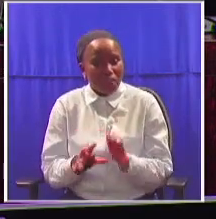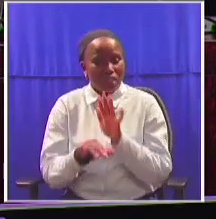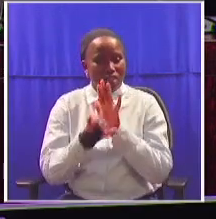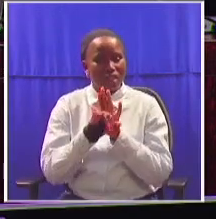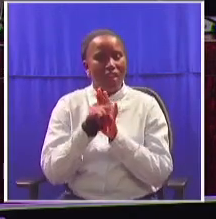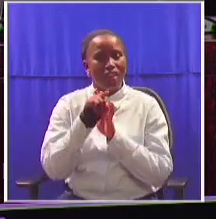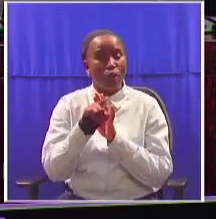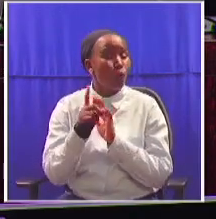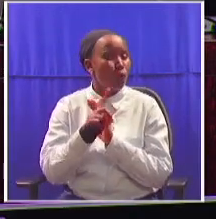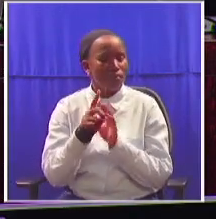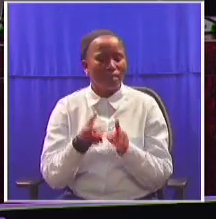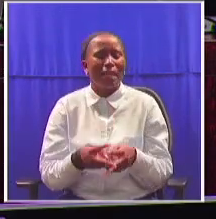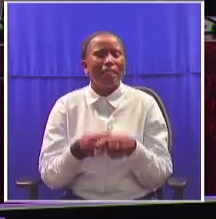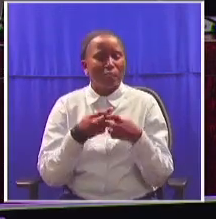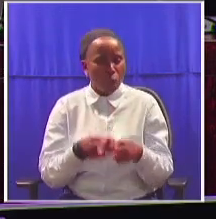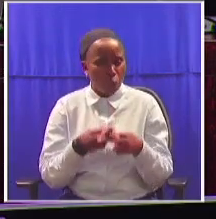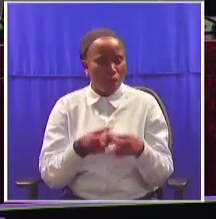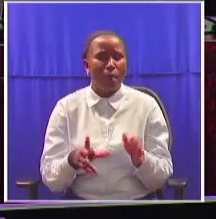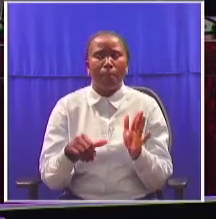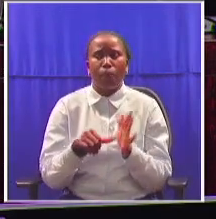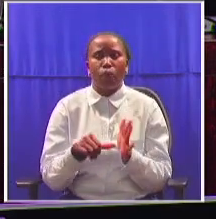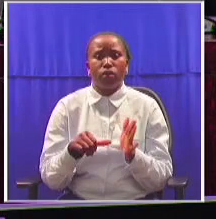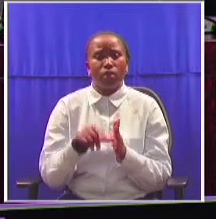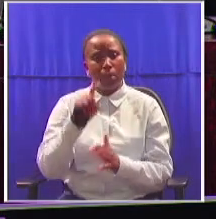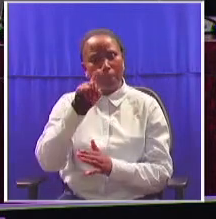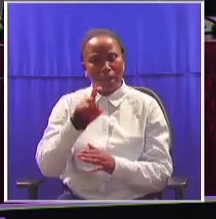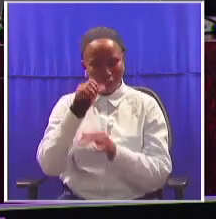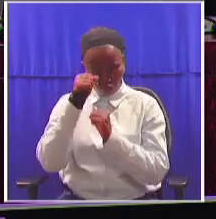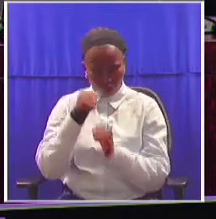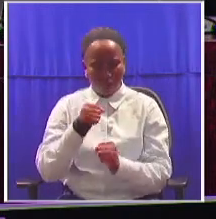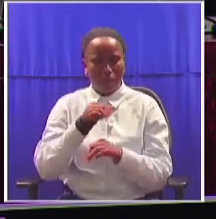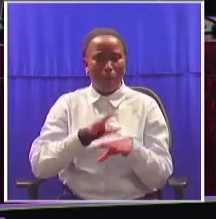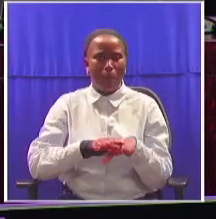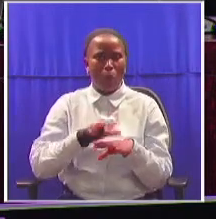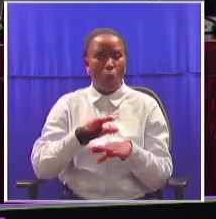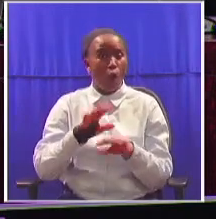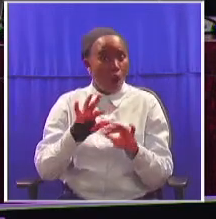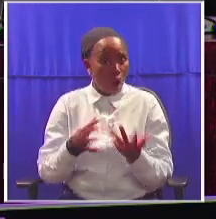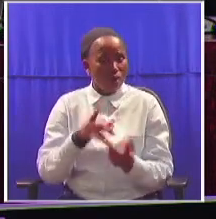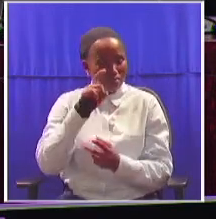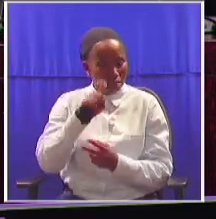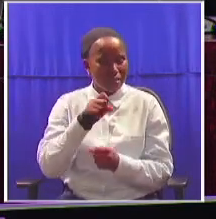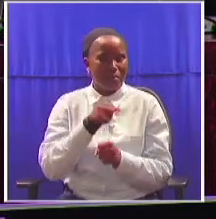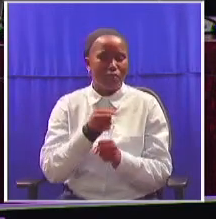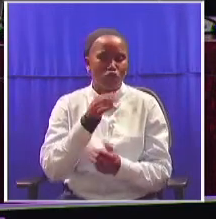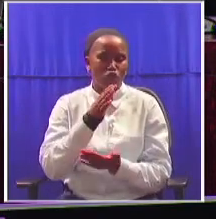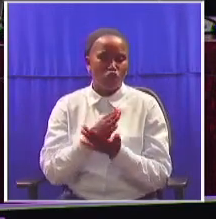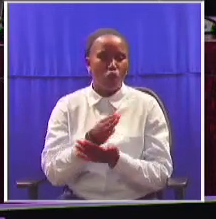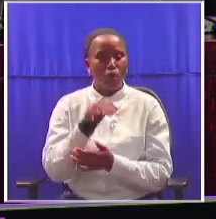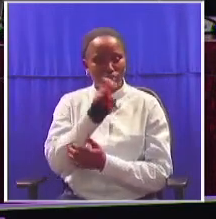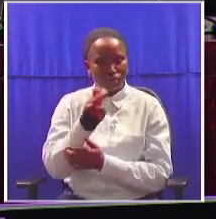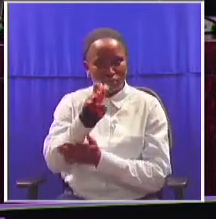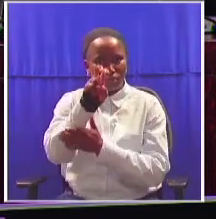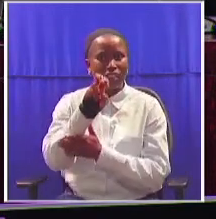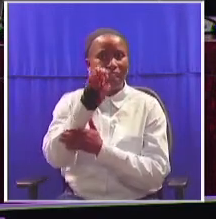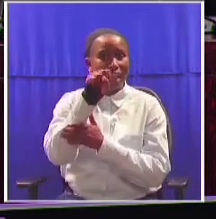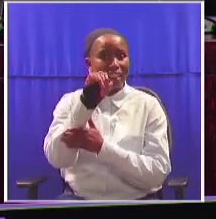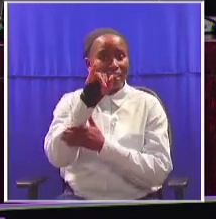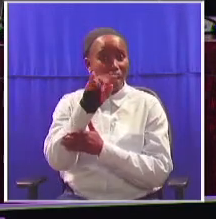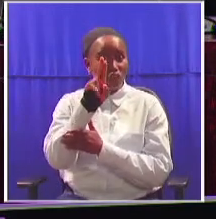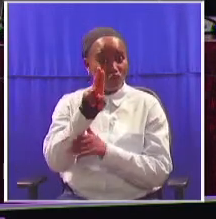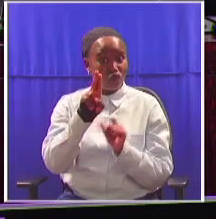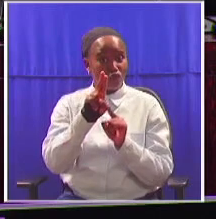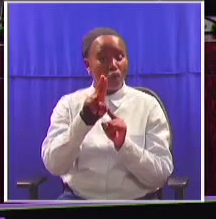tool that must be strengthened if we are to ensure that the SIU referrals